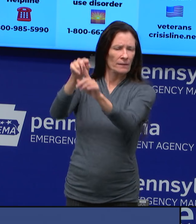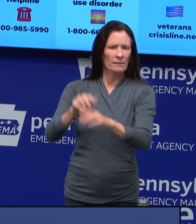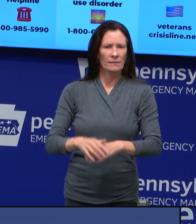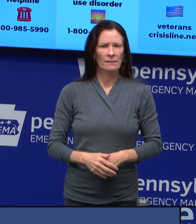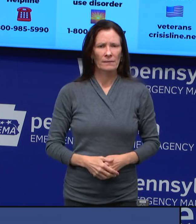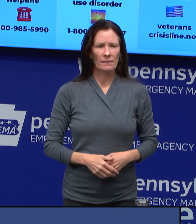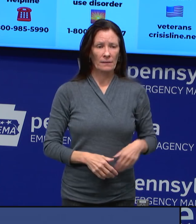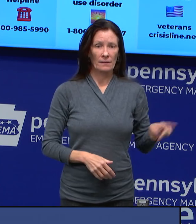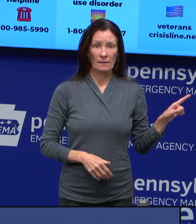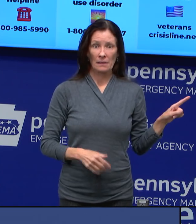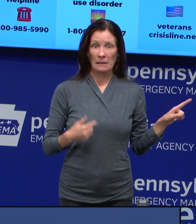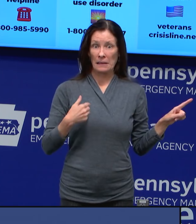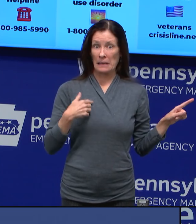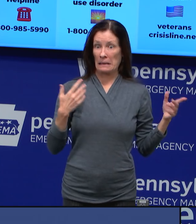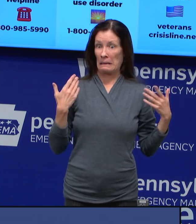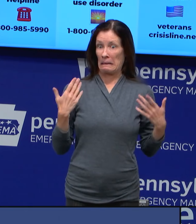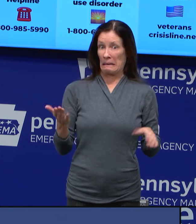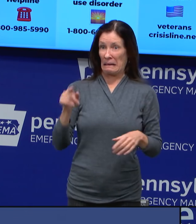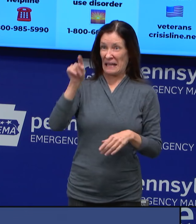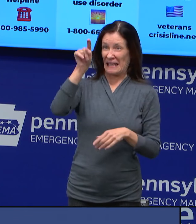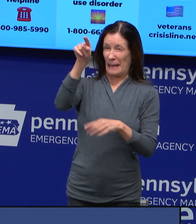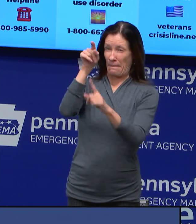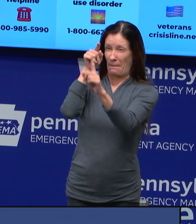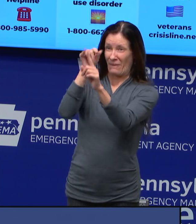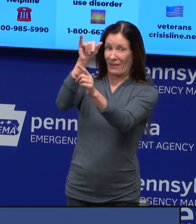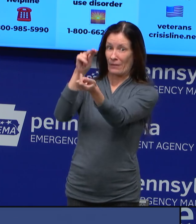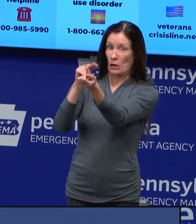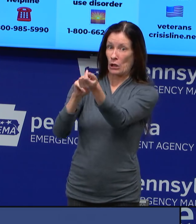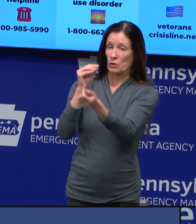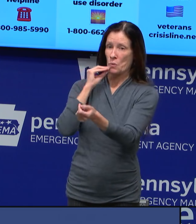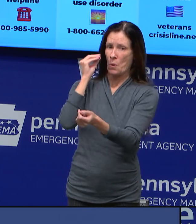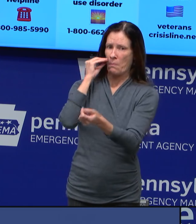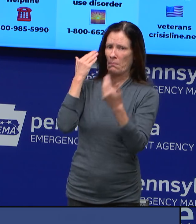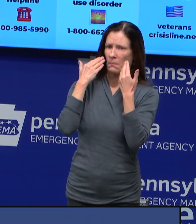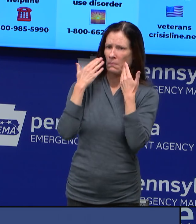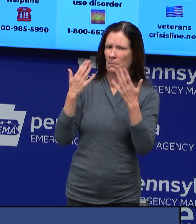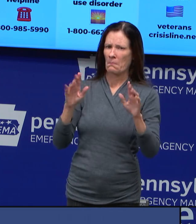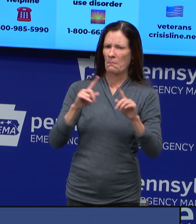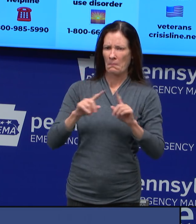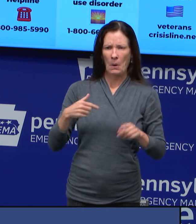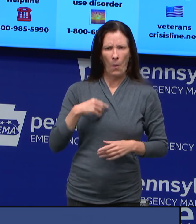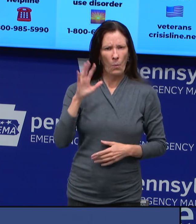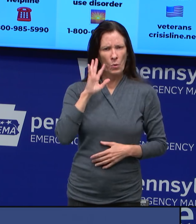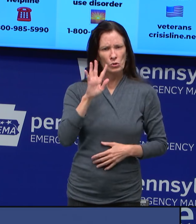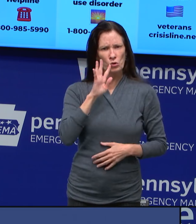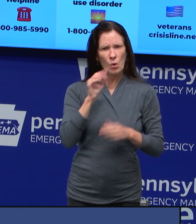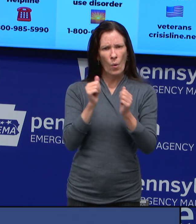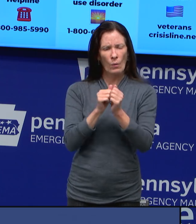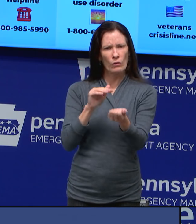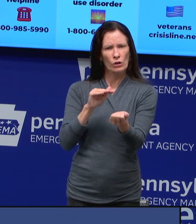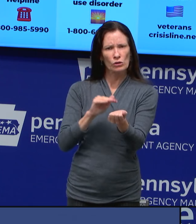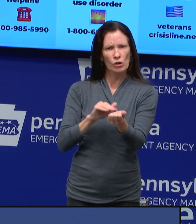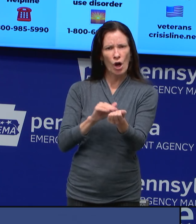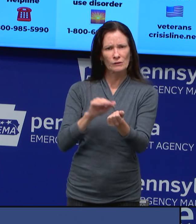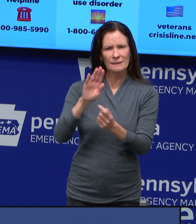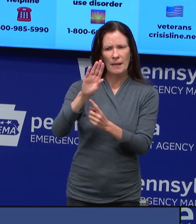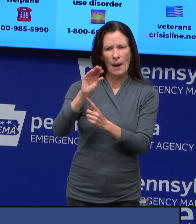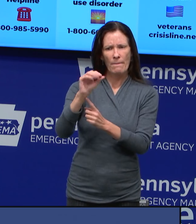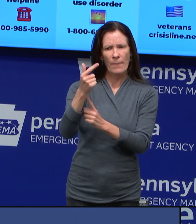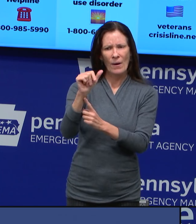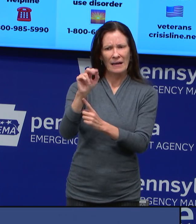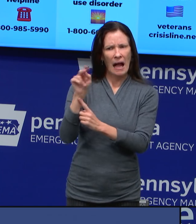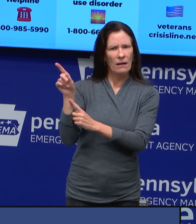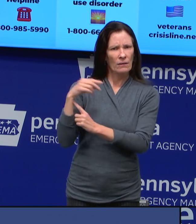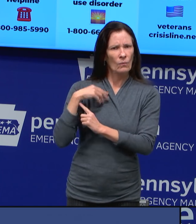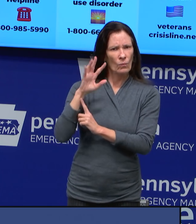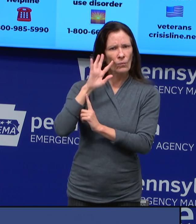health commissioner for Allegheny County. But yes, we are very concerned about the care of individuals and the number of cases in